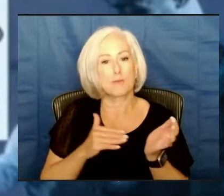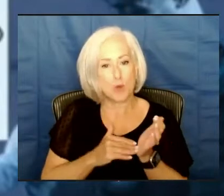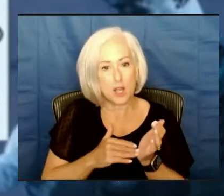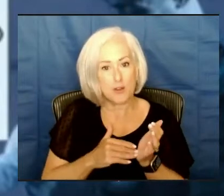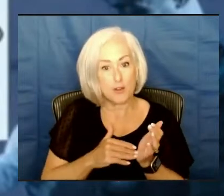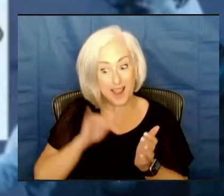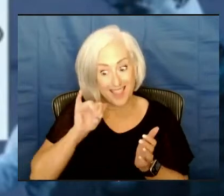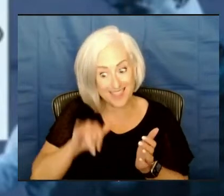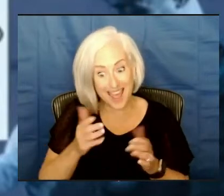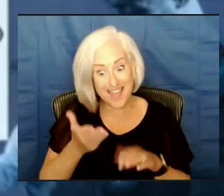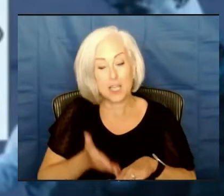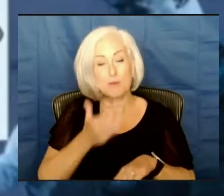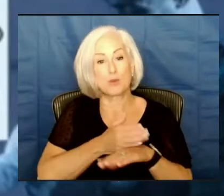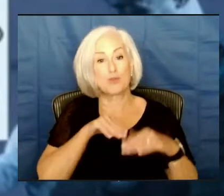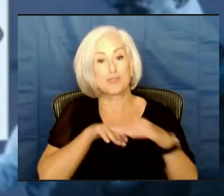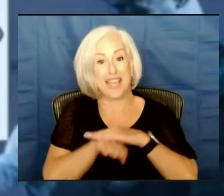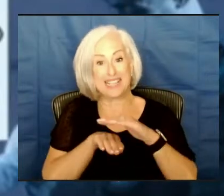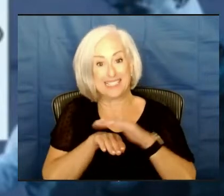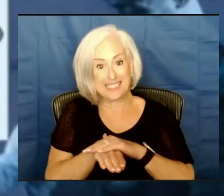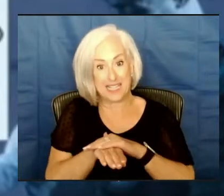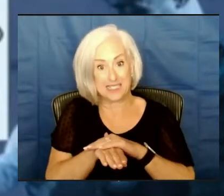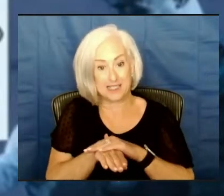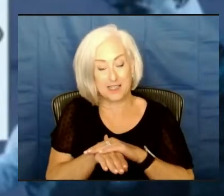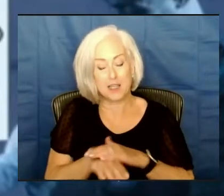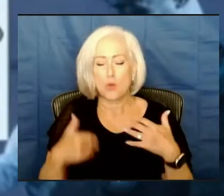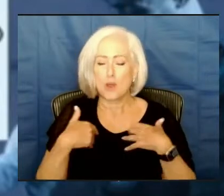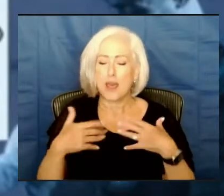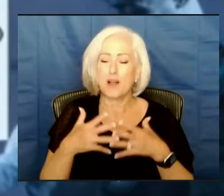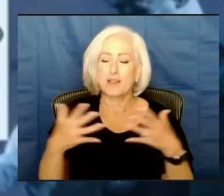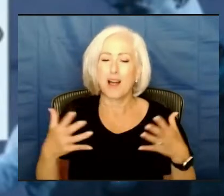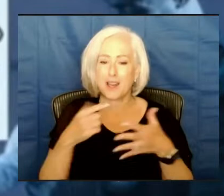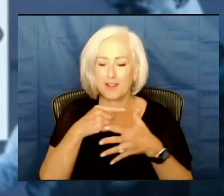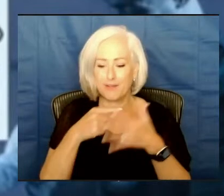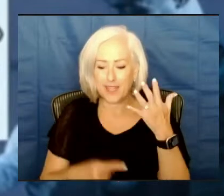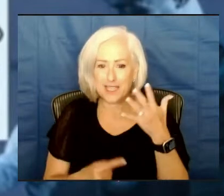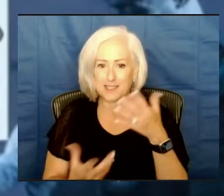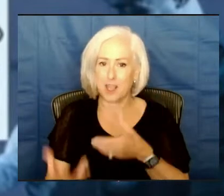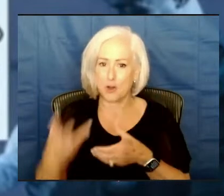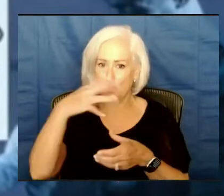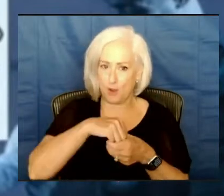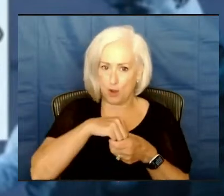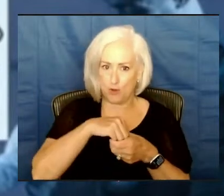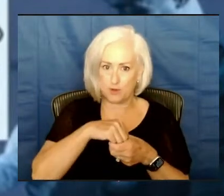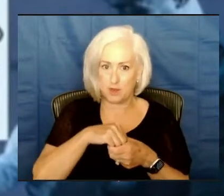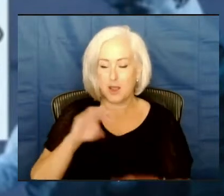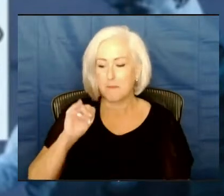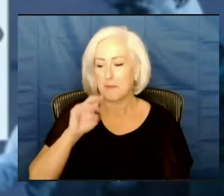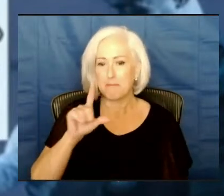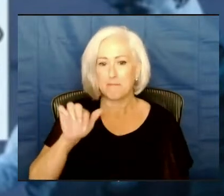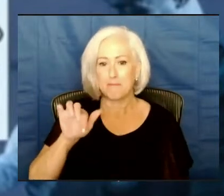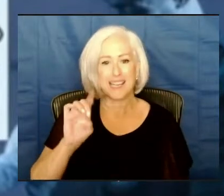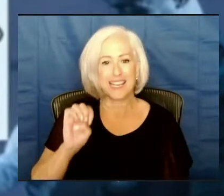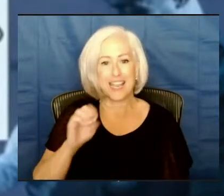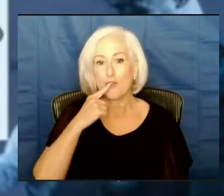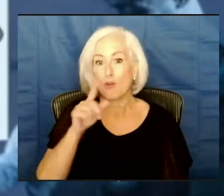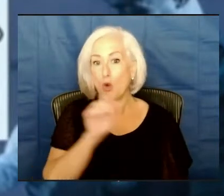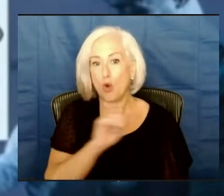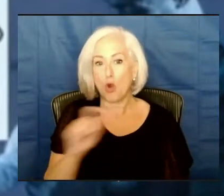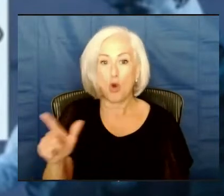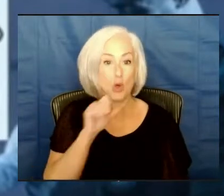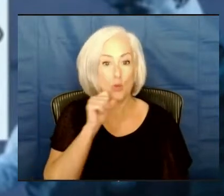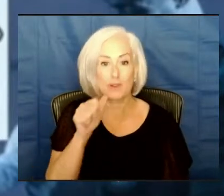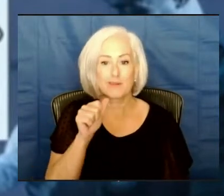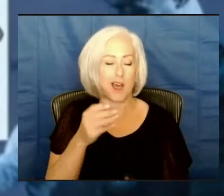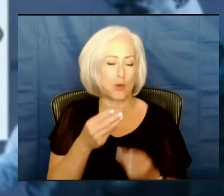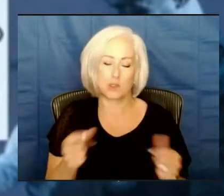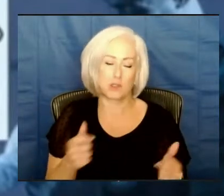So I think there's a number of factors that go into play, but I don't think that Medicaid for all is going to resolve the issue 100%. There's going